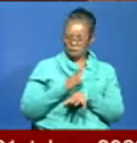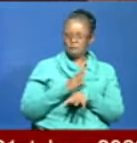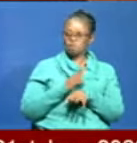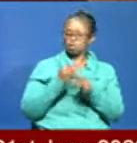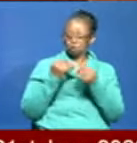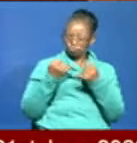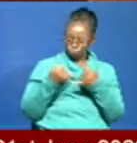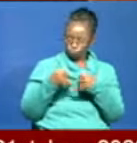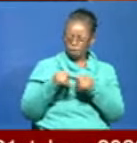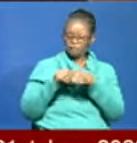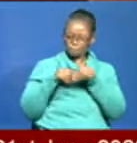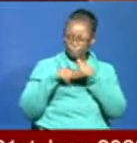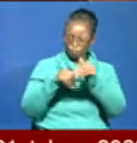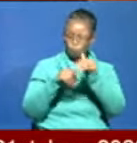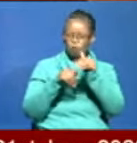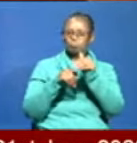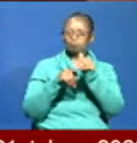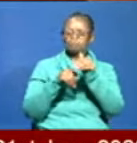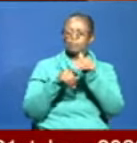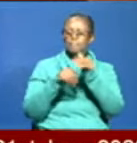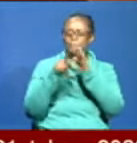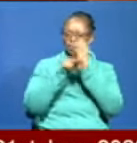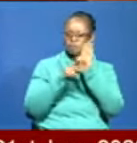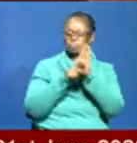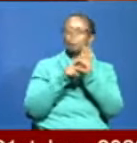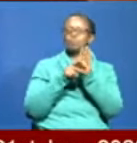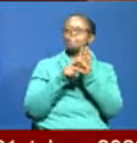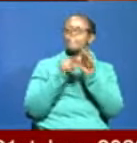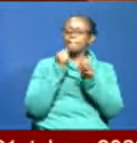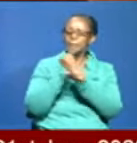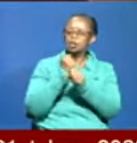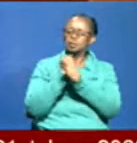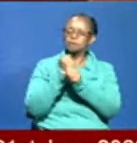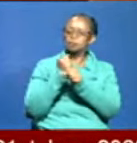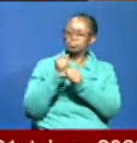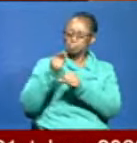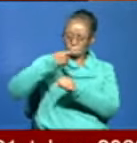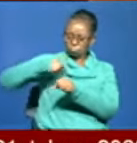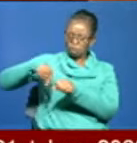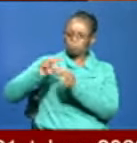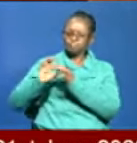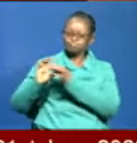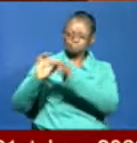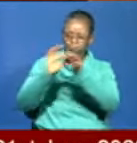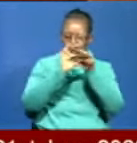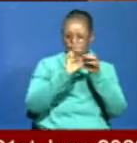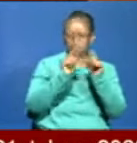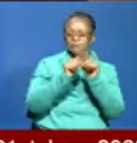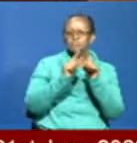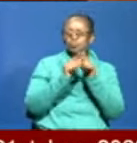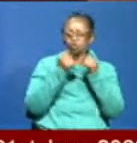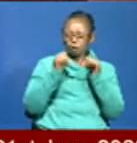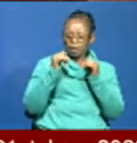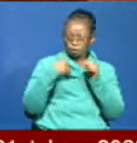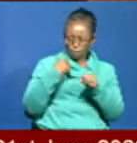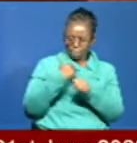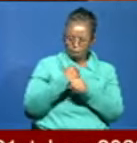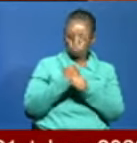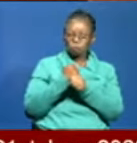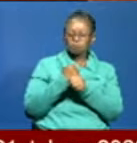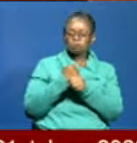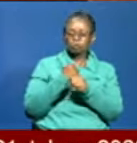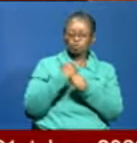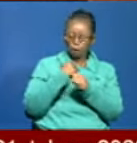House together and many times seeking bipartisan solutions to problems